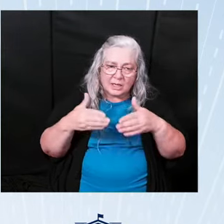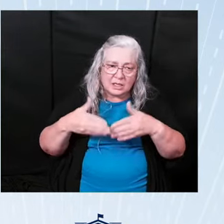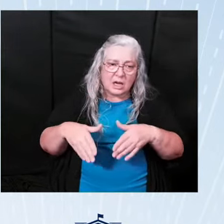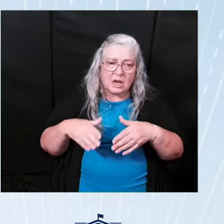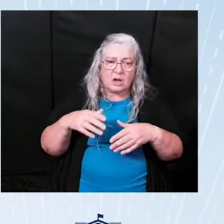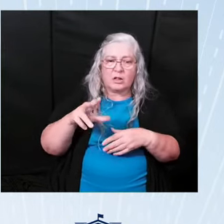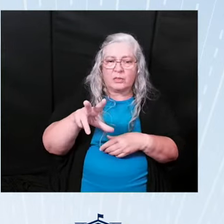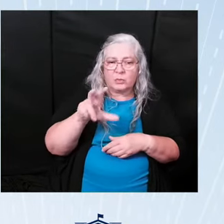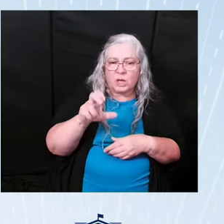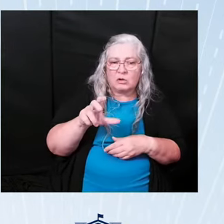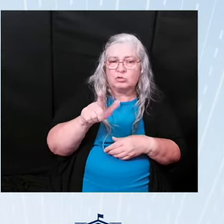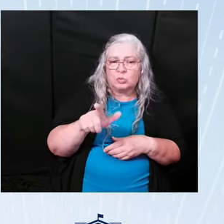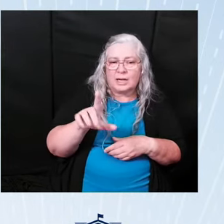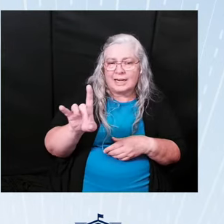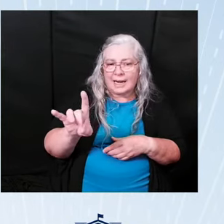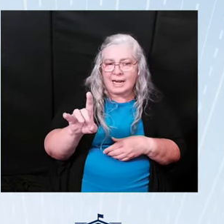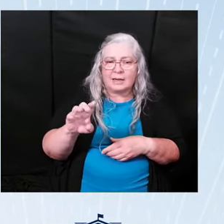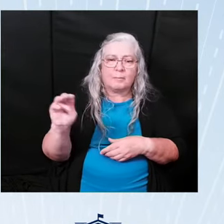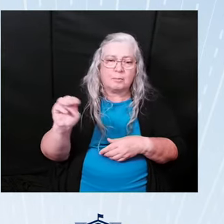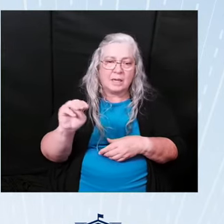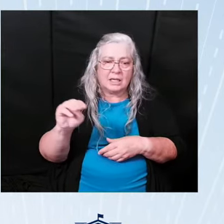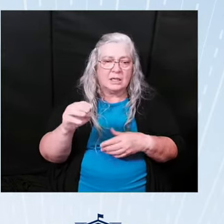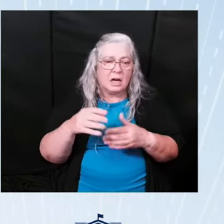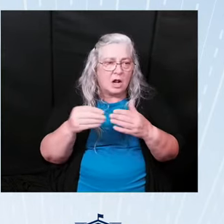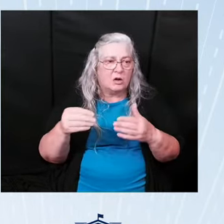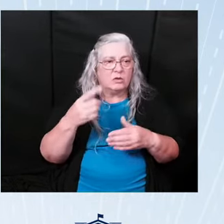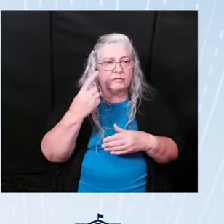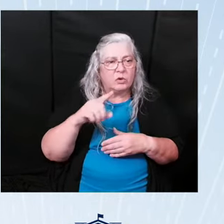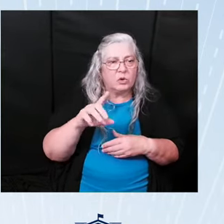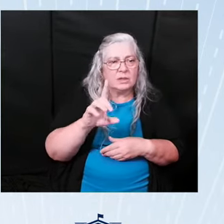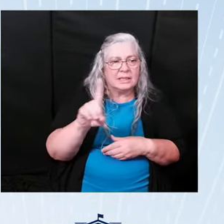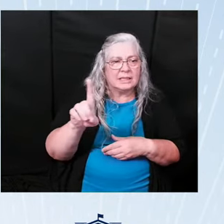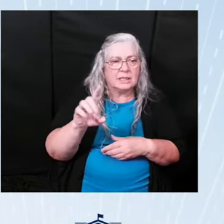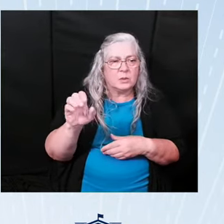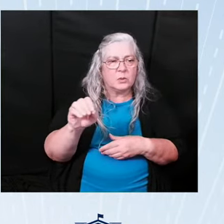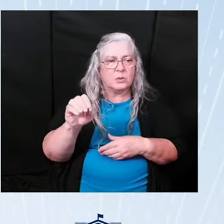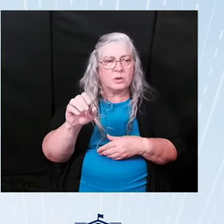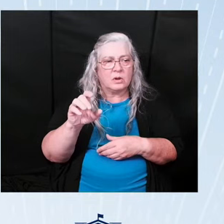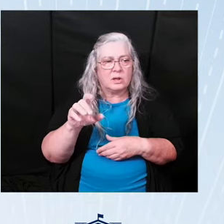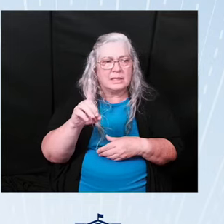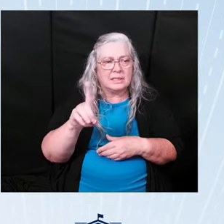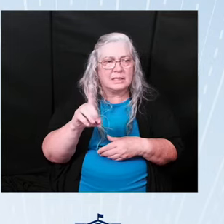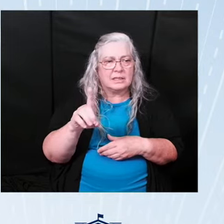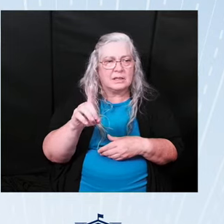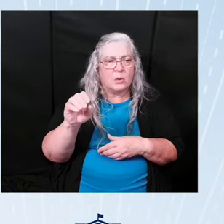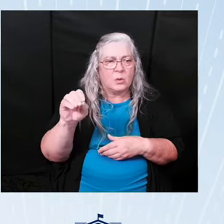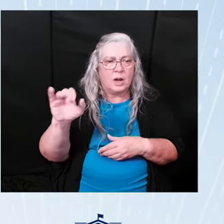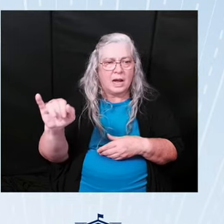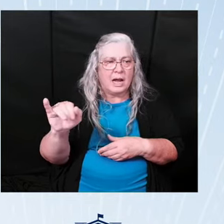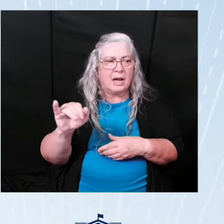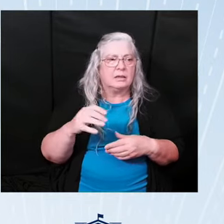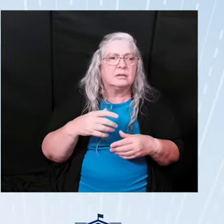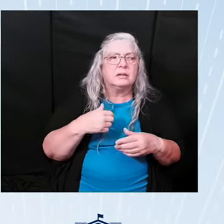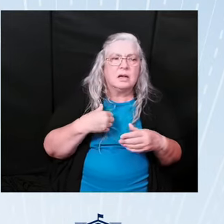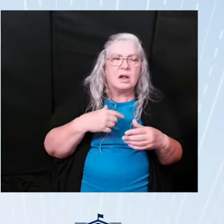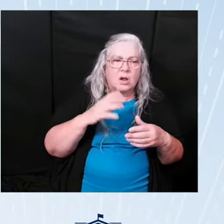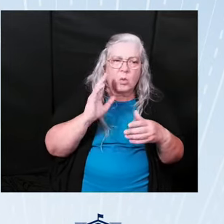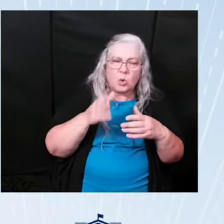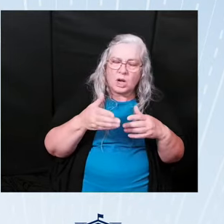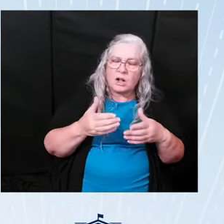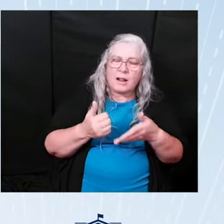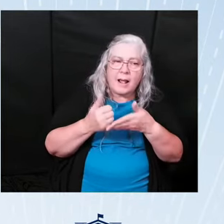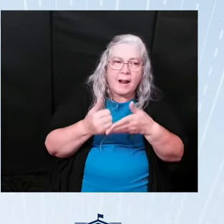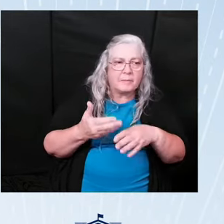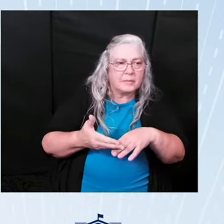going to help build additional drought resilience in the West through projects for water recycling, desalinization, and water storage, because if you